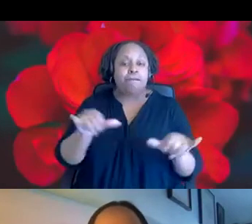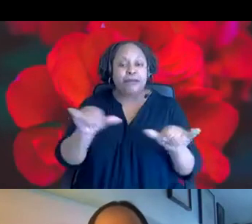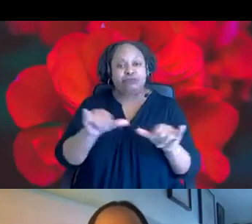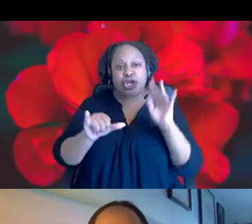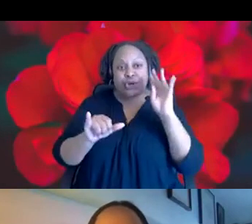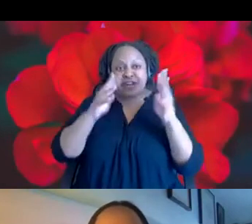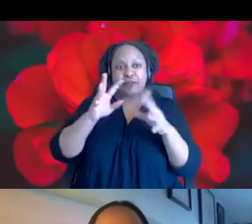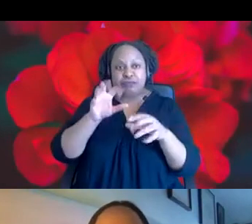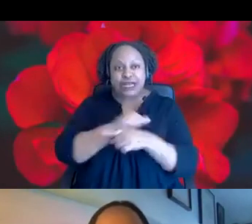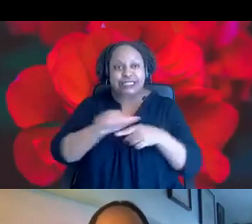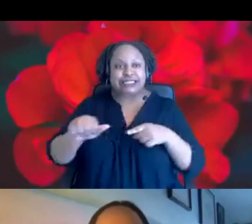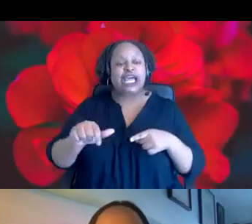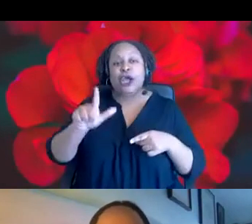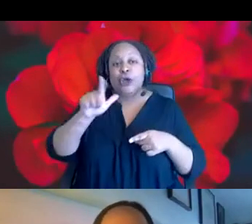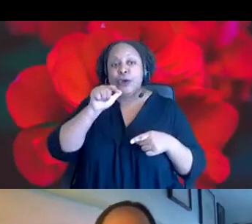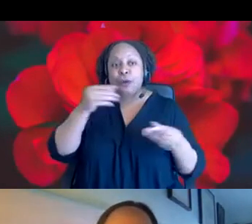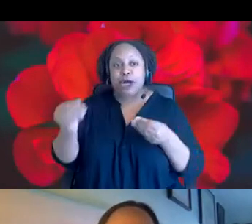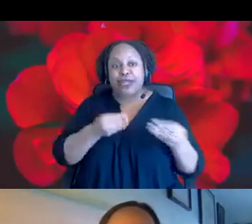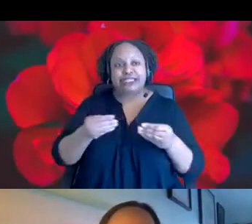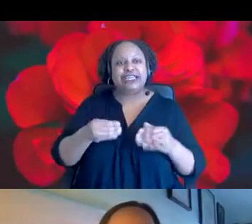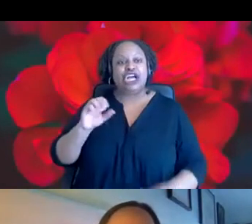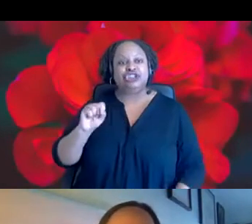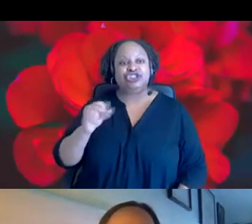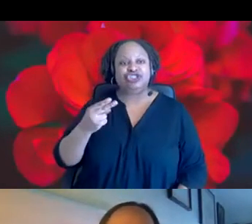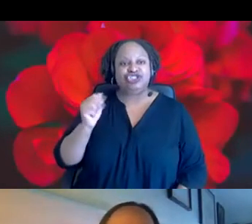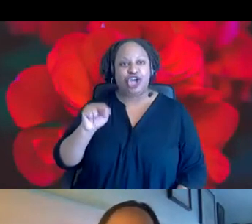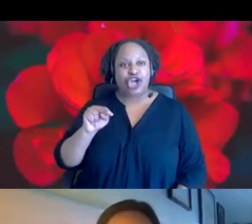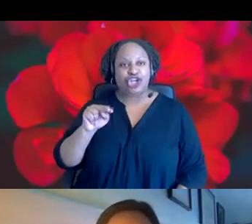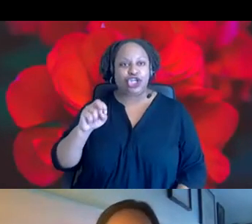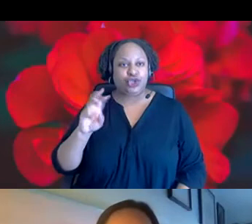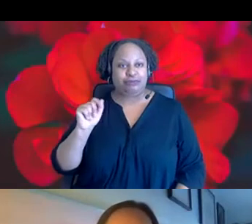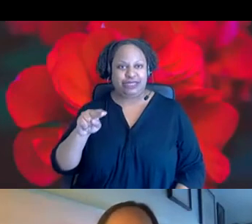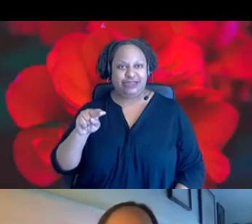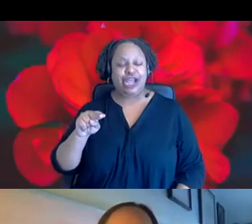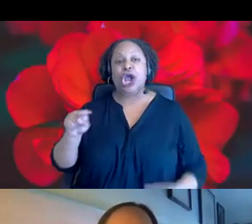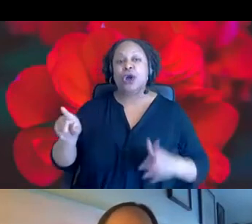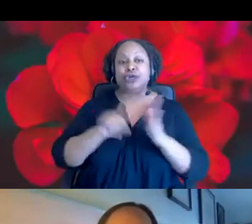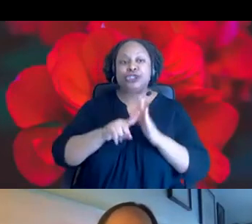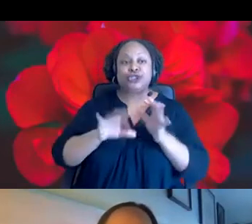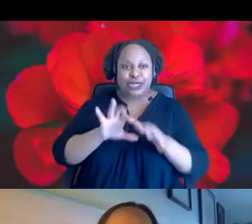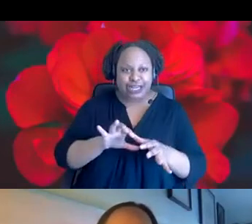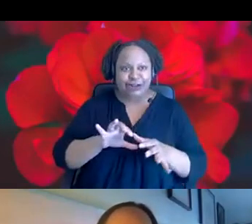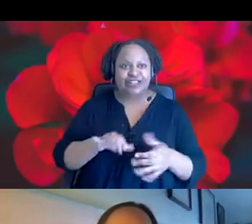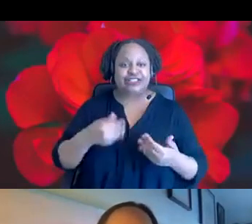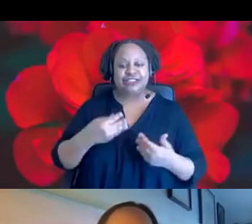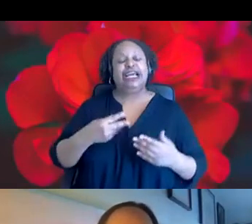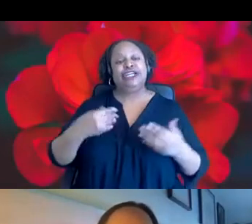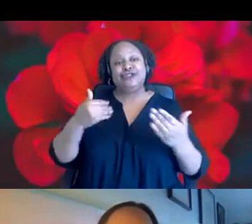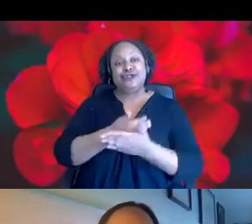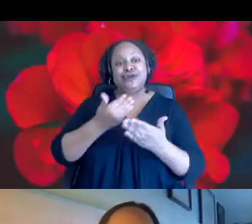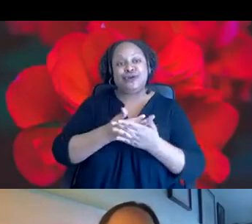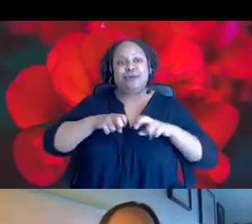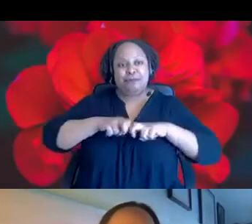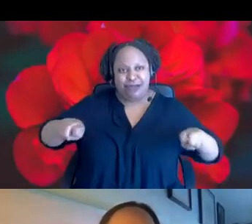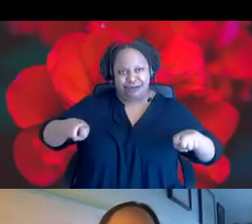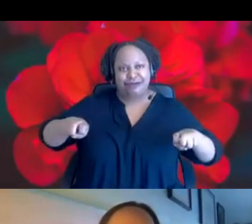Foundation's Research and Impact Manager, the incredible Sean Newman. This discussion with four new panelists will focus on the strategies that the sector has